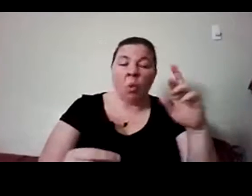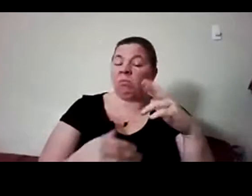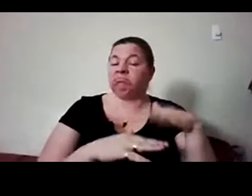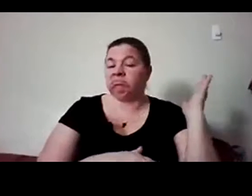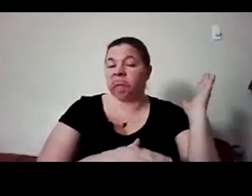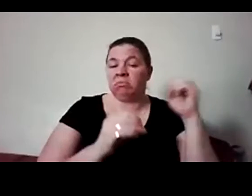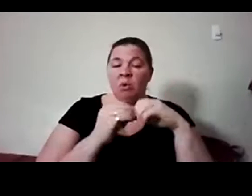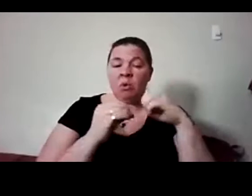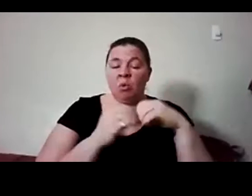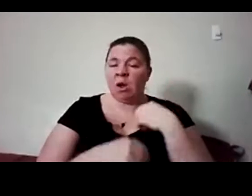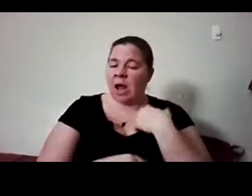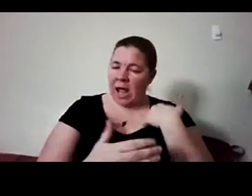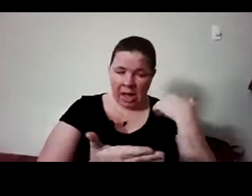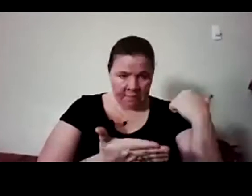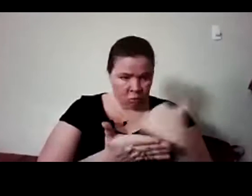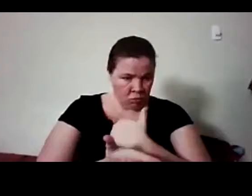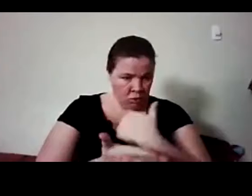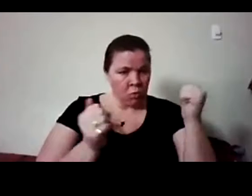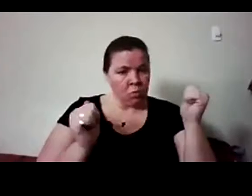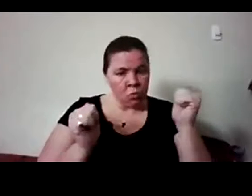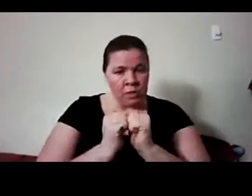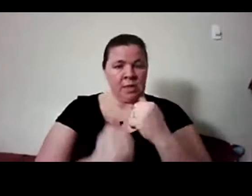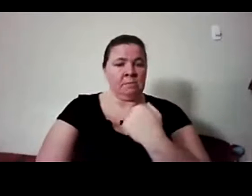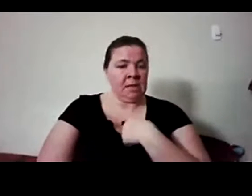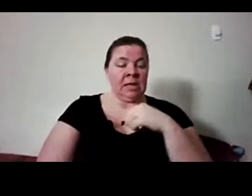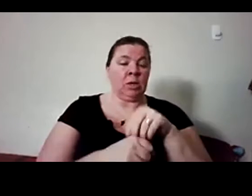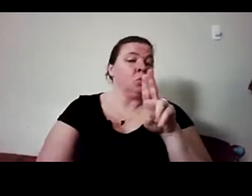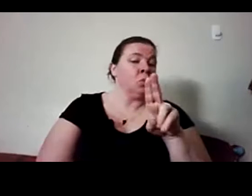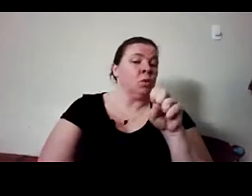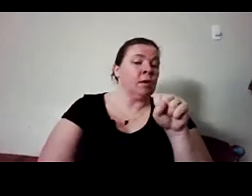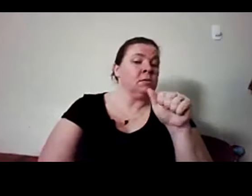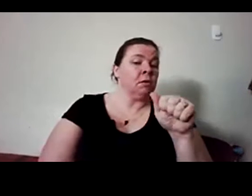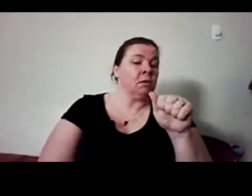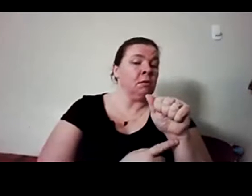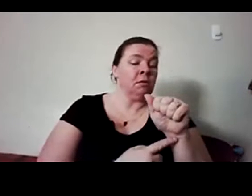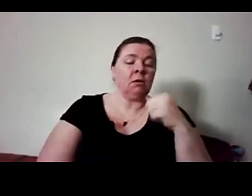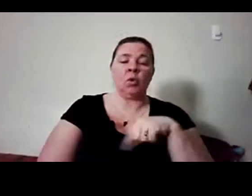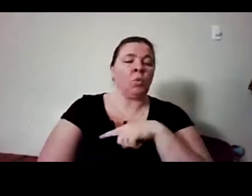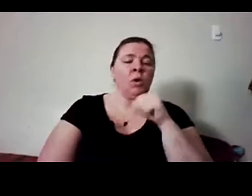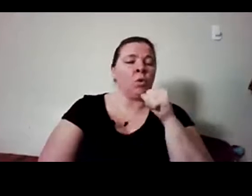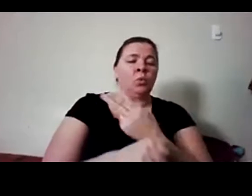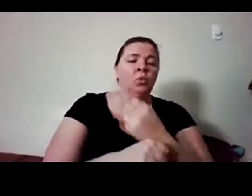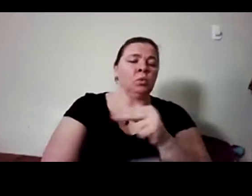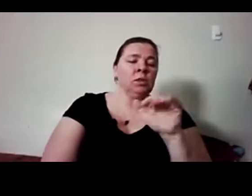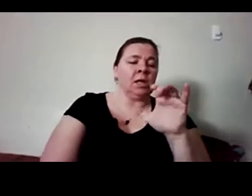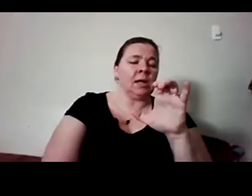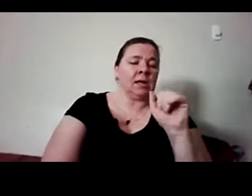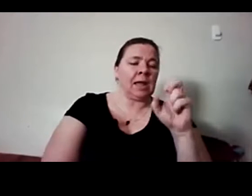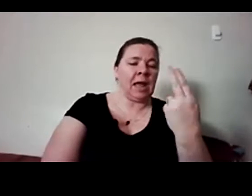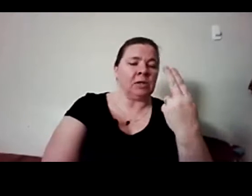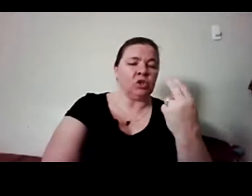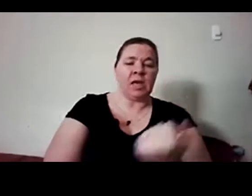me. In the United States, we don't need cash. All we need is credit, my friends. And I had a few of